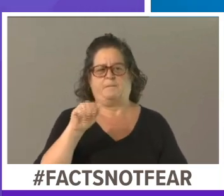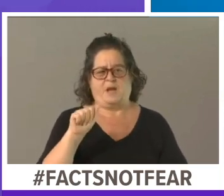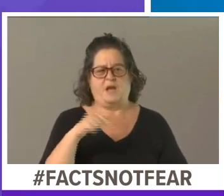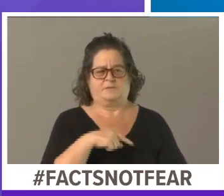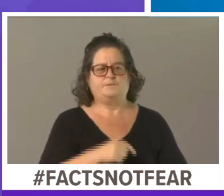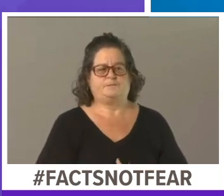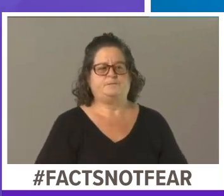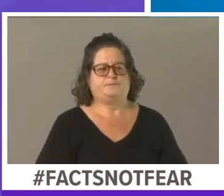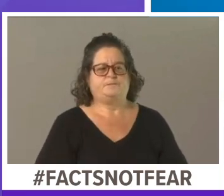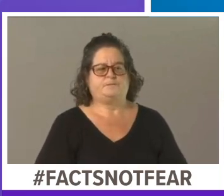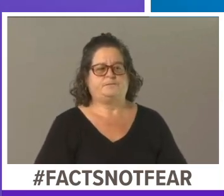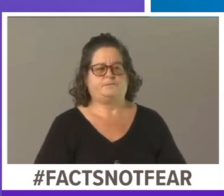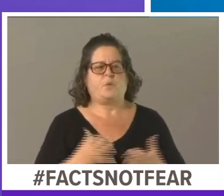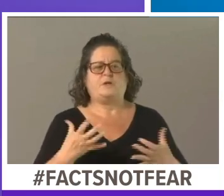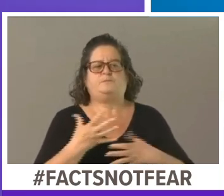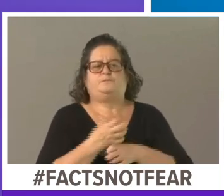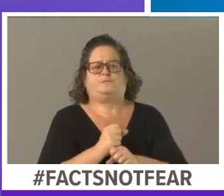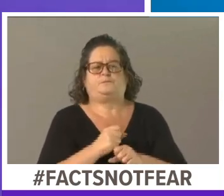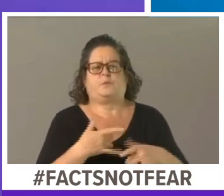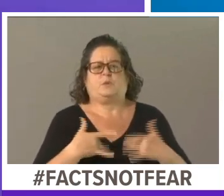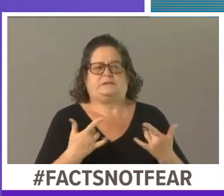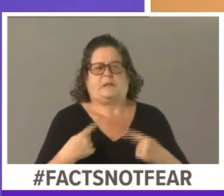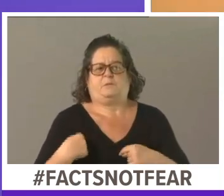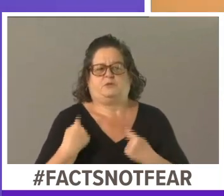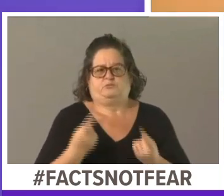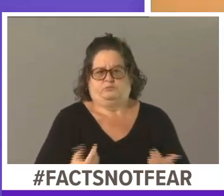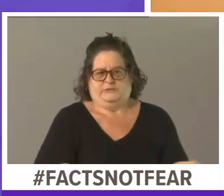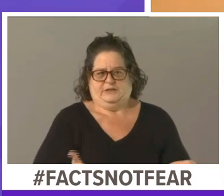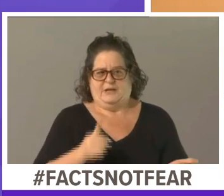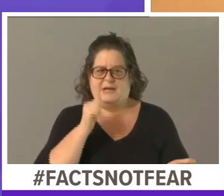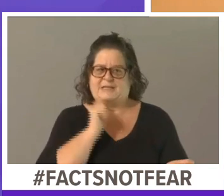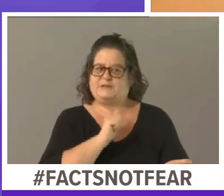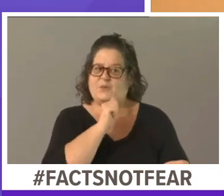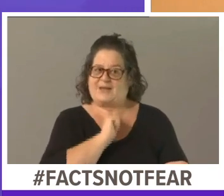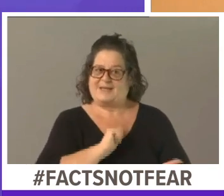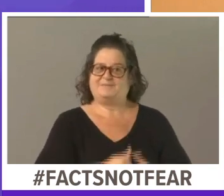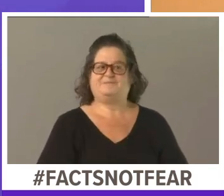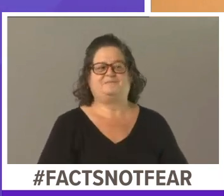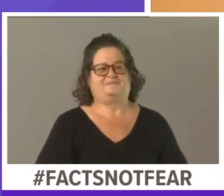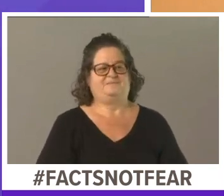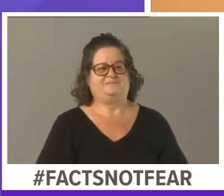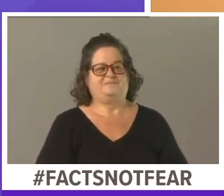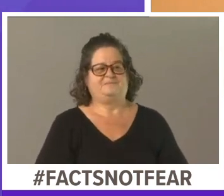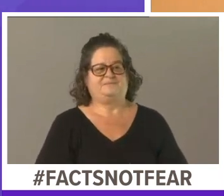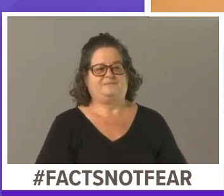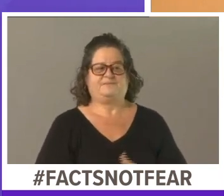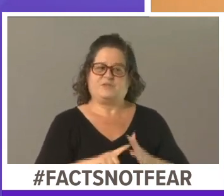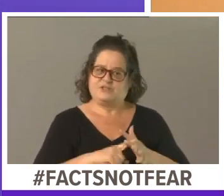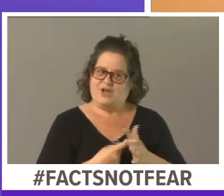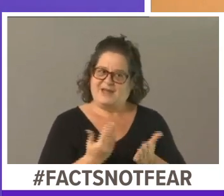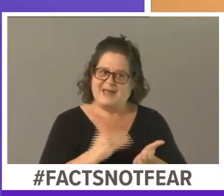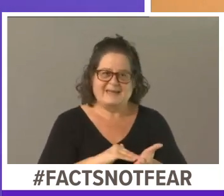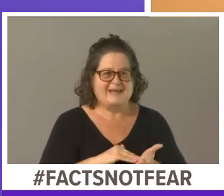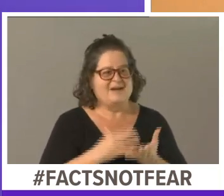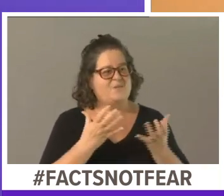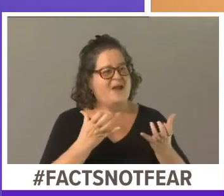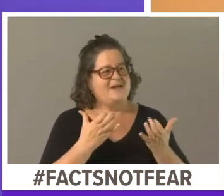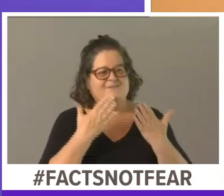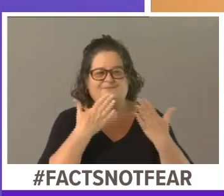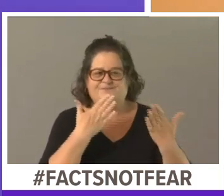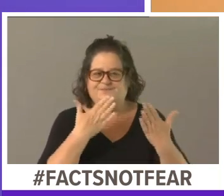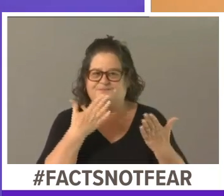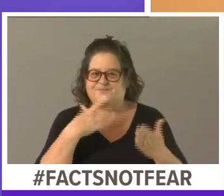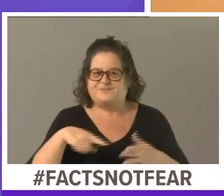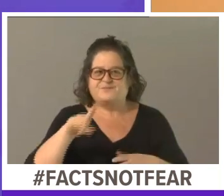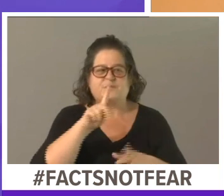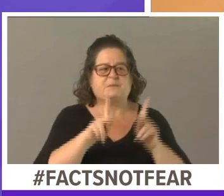where we are in Arizona. And I want to begin again by just saying thank you to all our healthcare